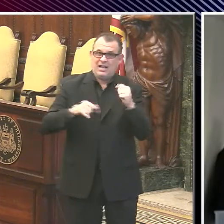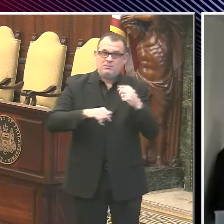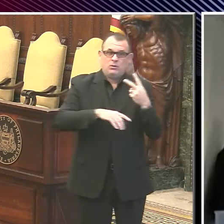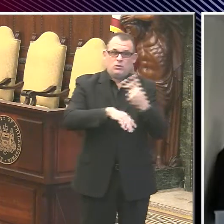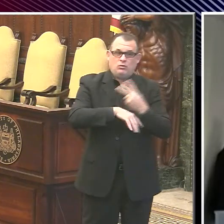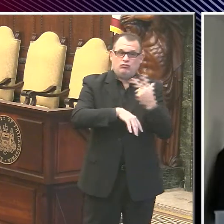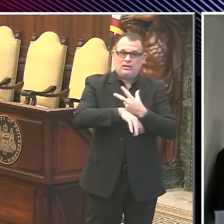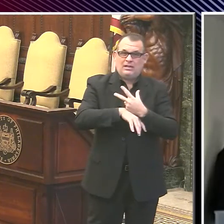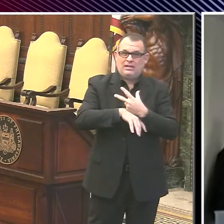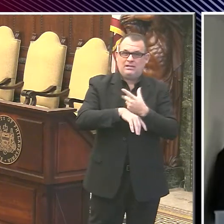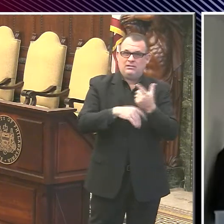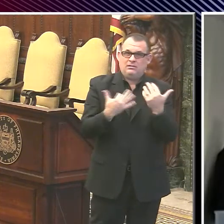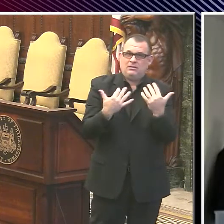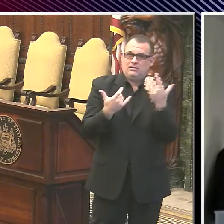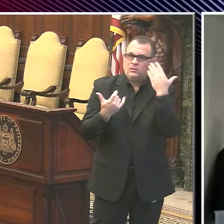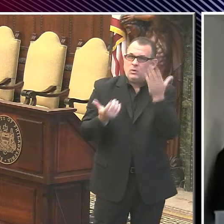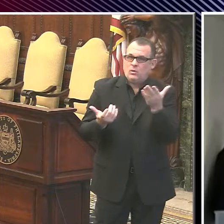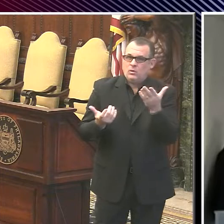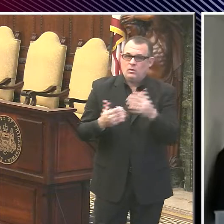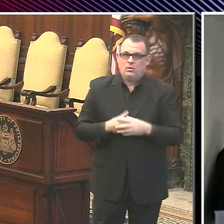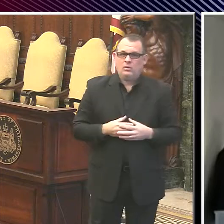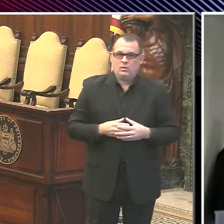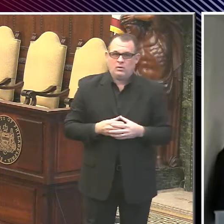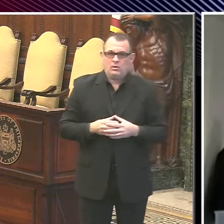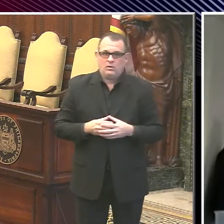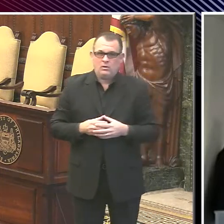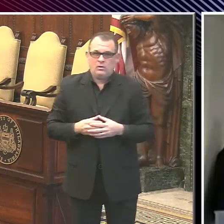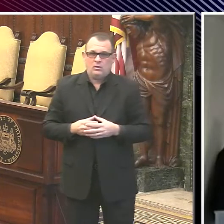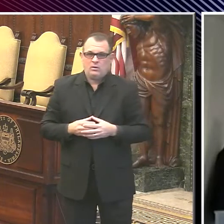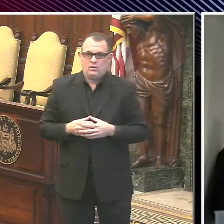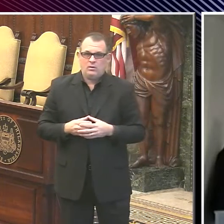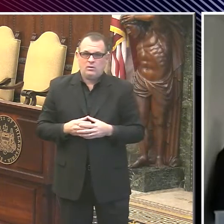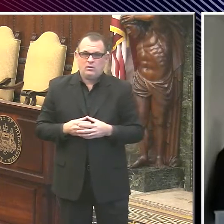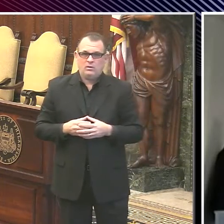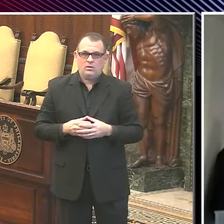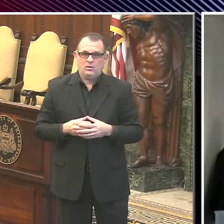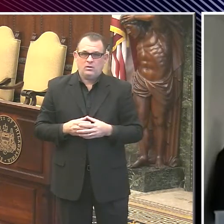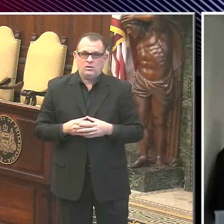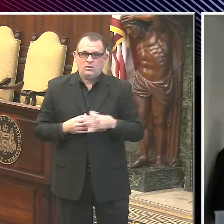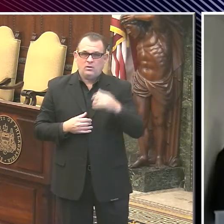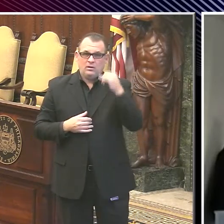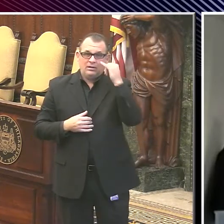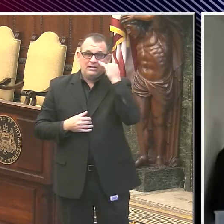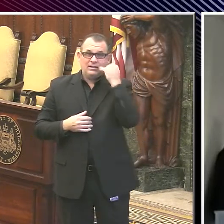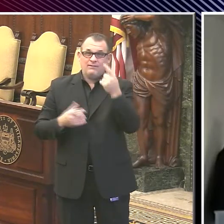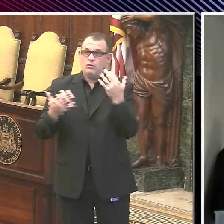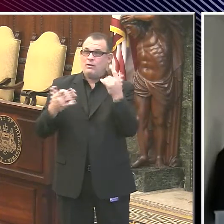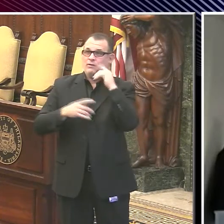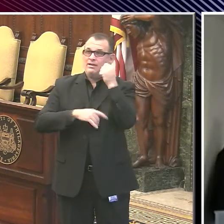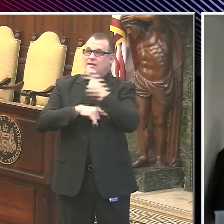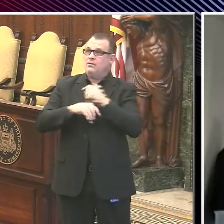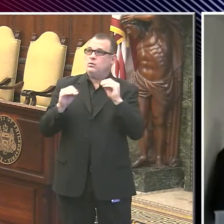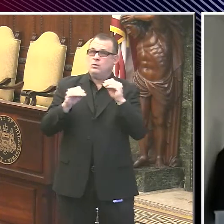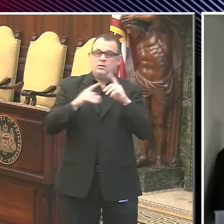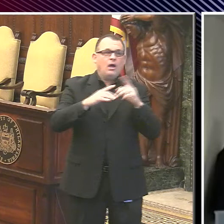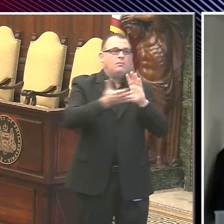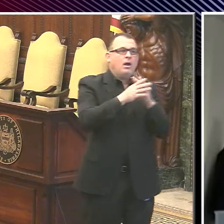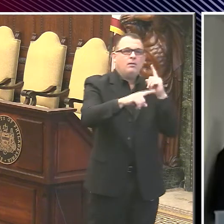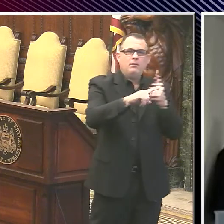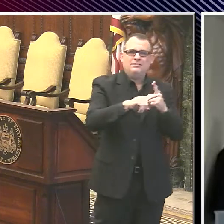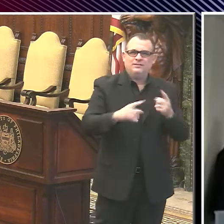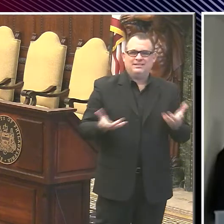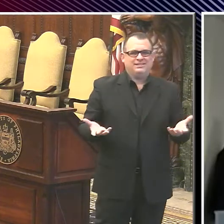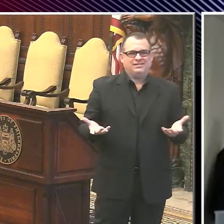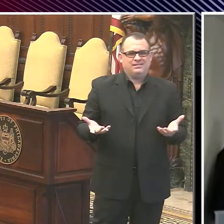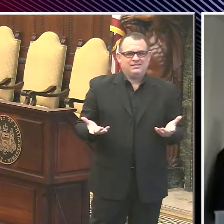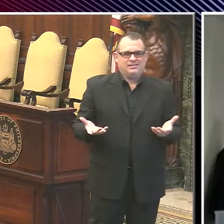very few people will turn positive after more than 10 days since exposure. Some, but not many. And if the quarantine period is shorter, 10 days instead of 14, we hope that